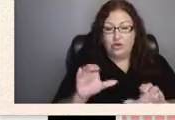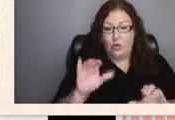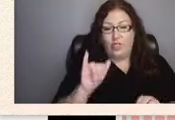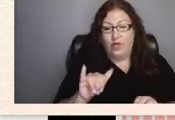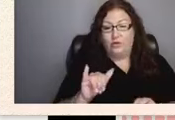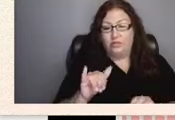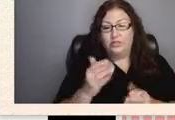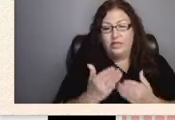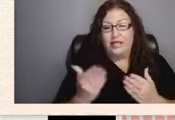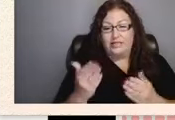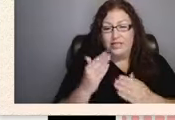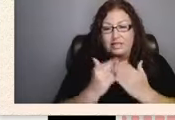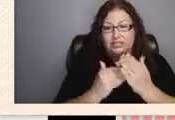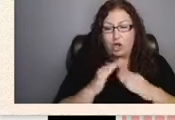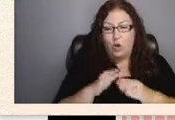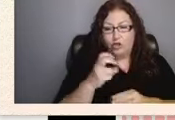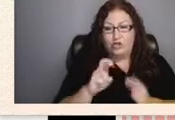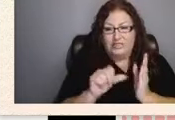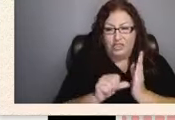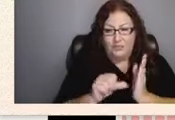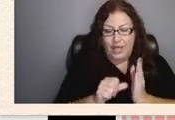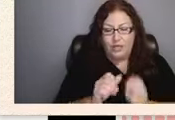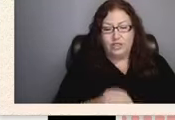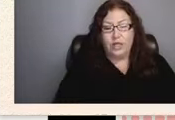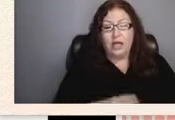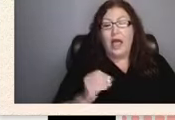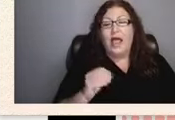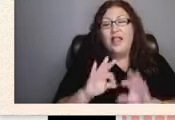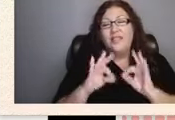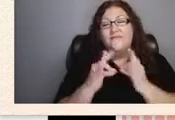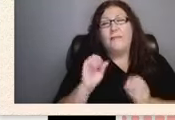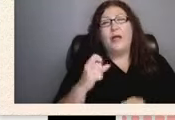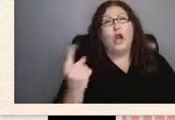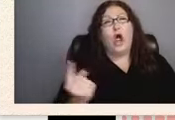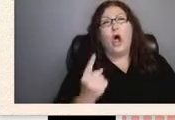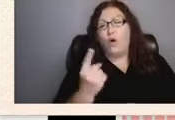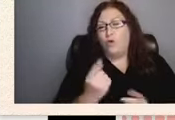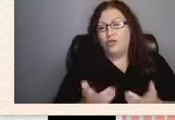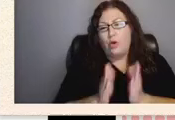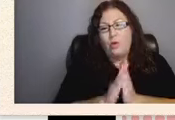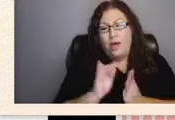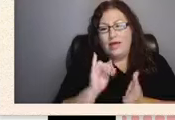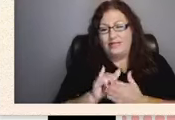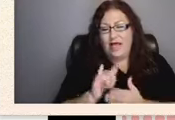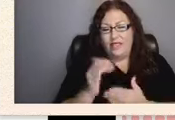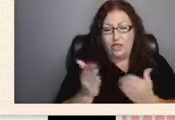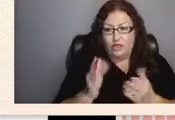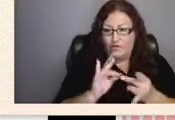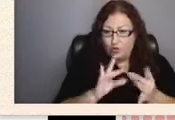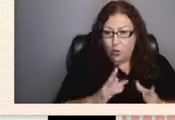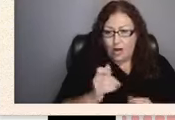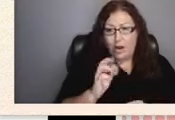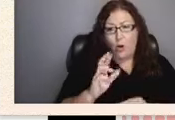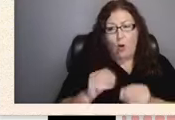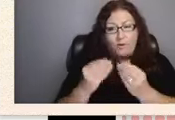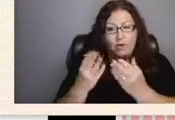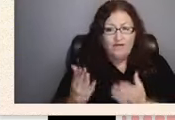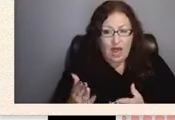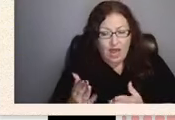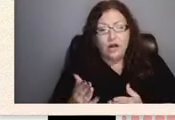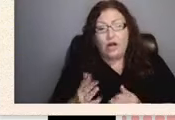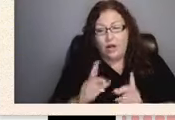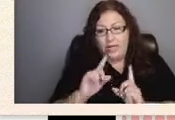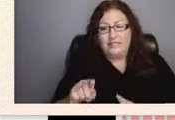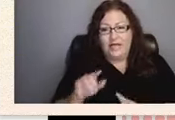on the transition page. And the families can always request that their service coordinator or provider attend the